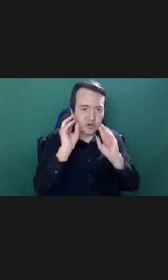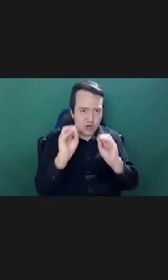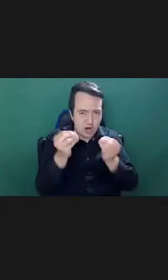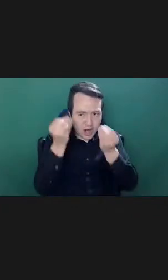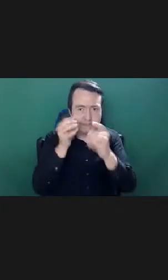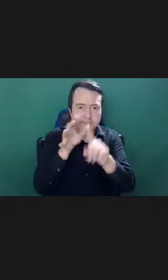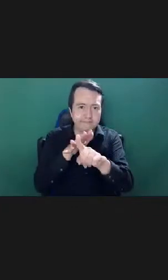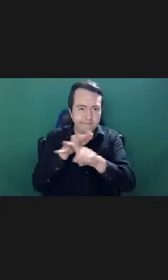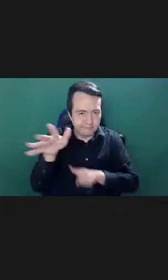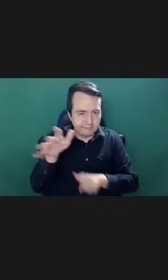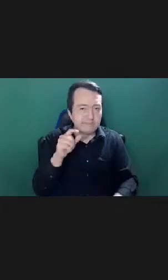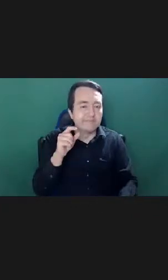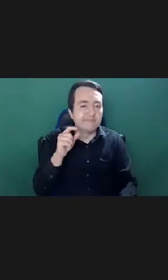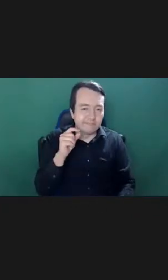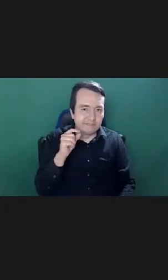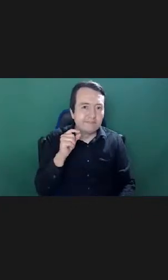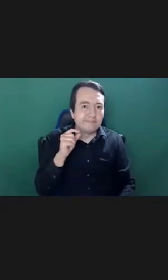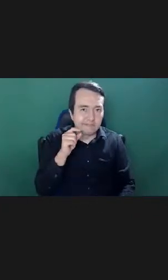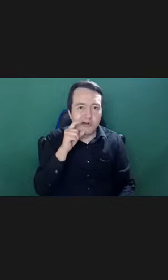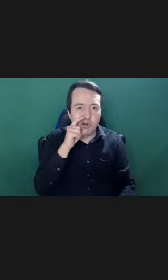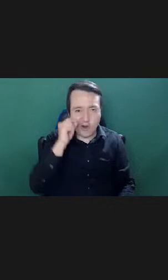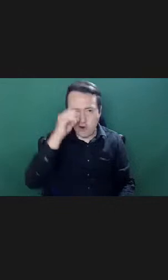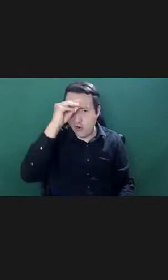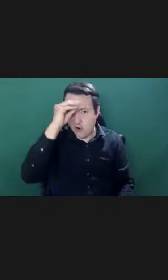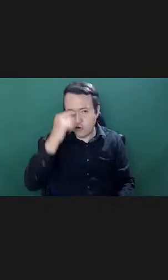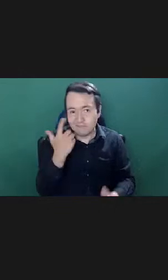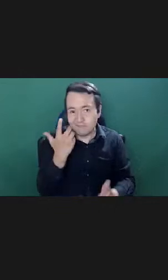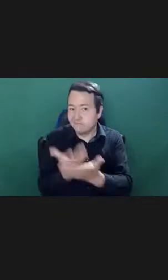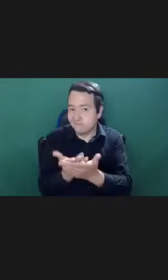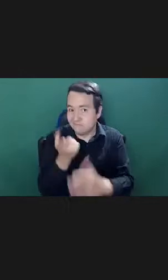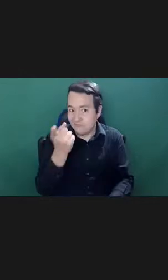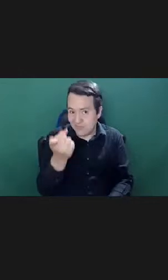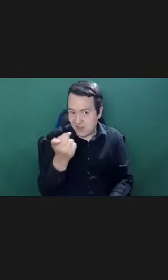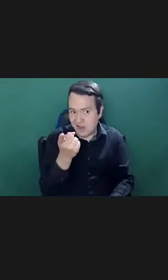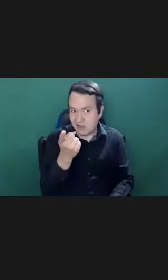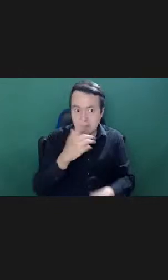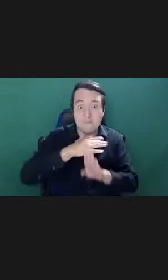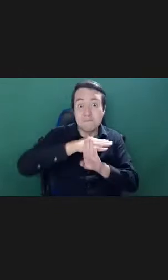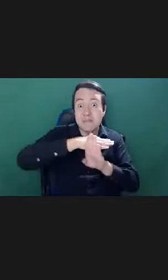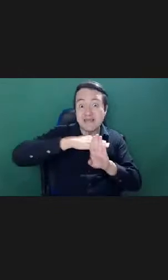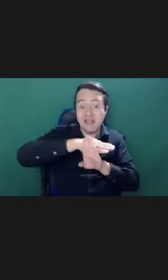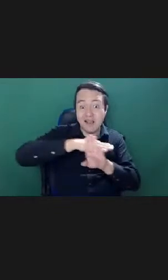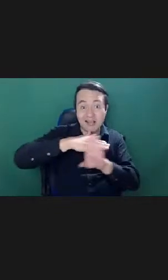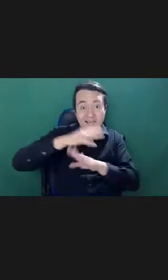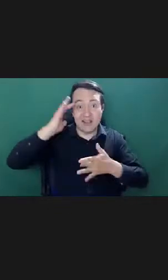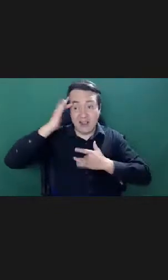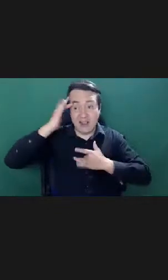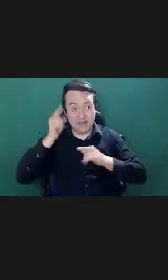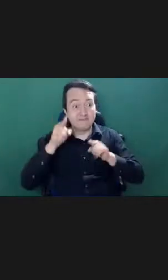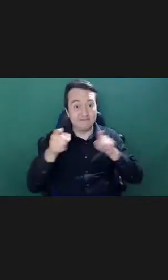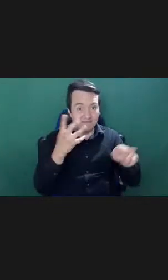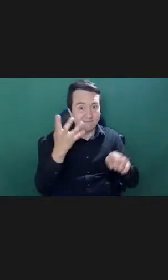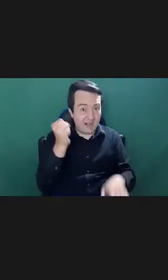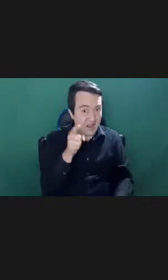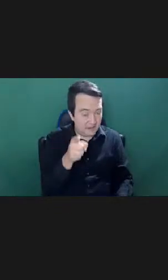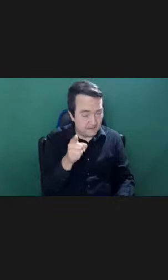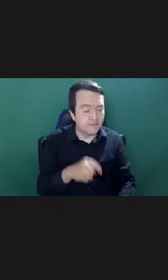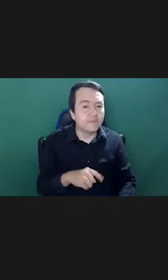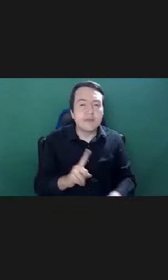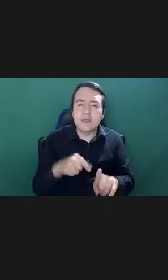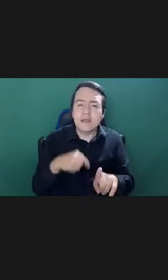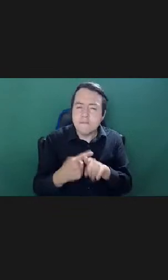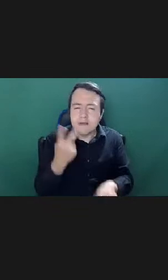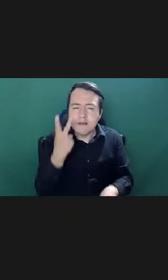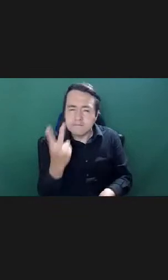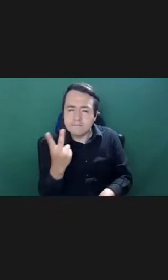conditions. Still, mental health disorders for the young accrue about between a fourth and a fifth